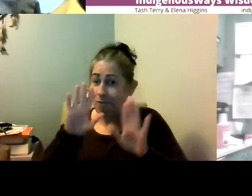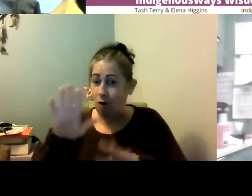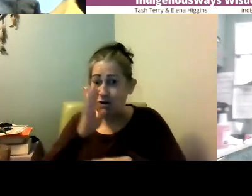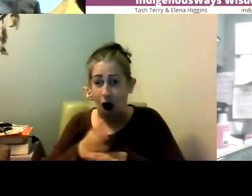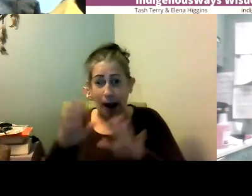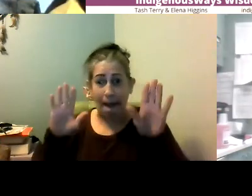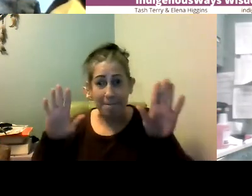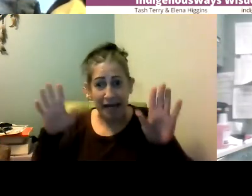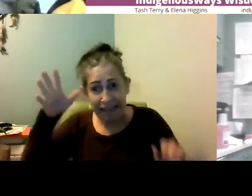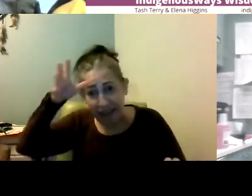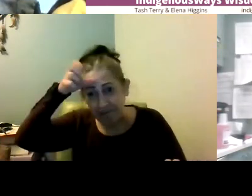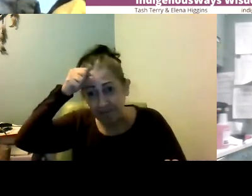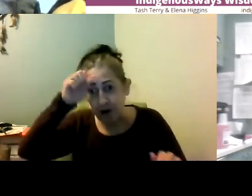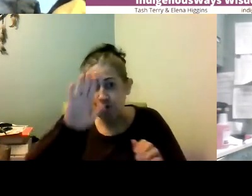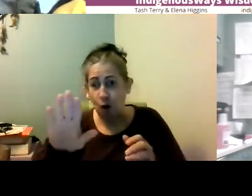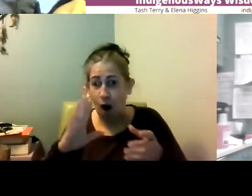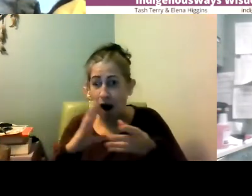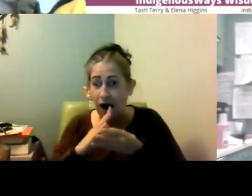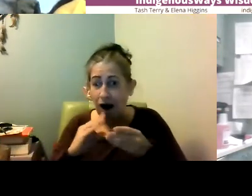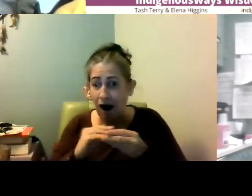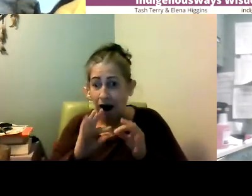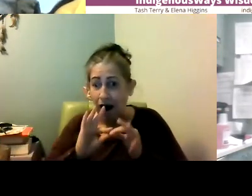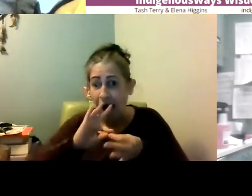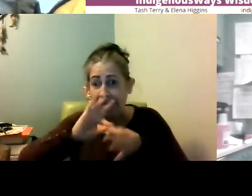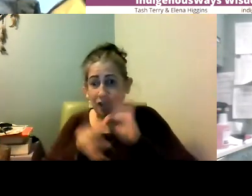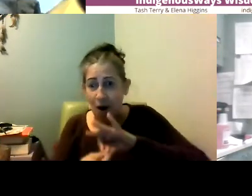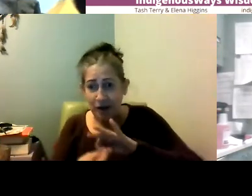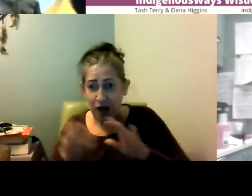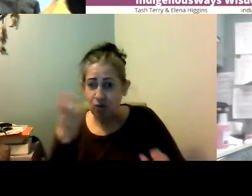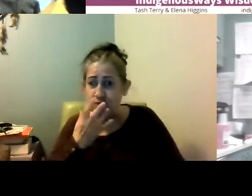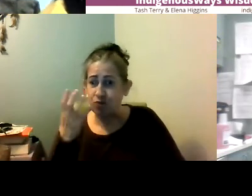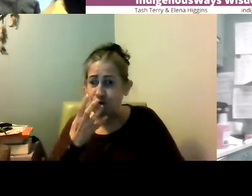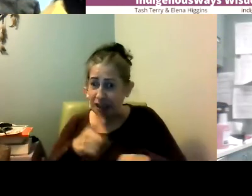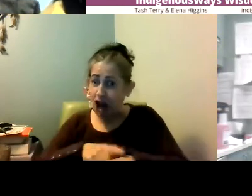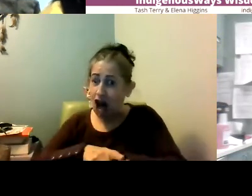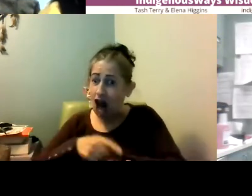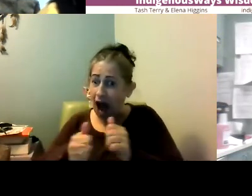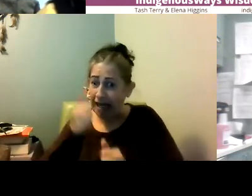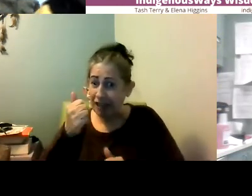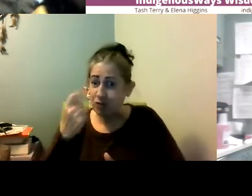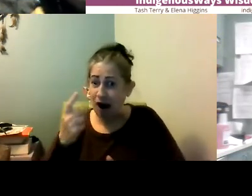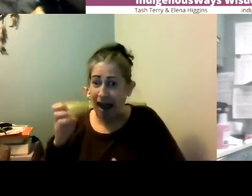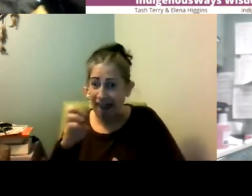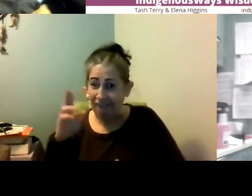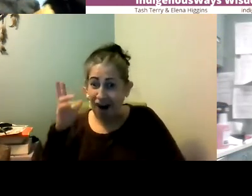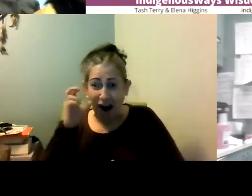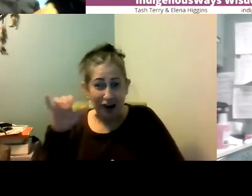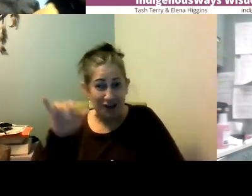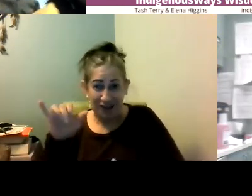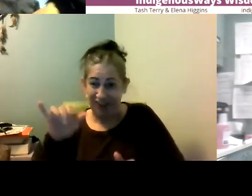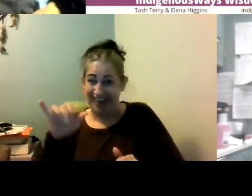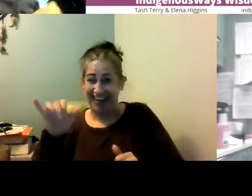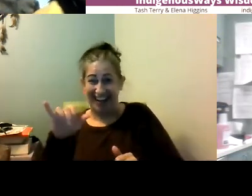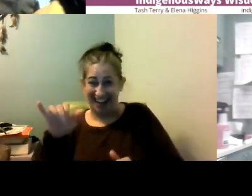Really, I agree with Tosh. I think it's so important and amazing to remember these languages, to preserve